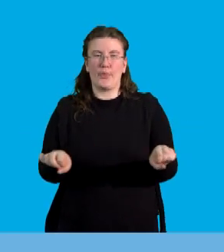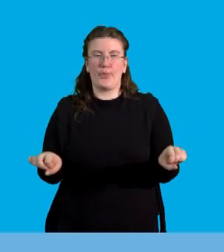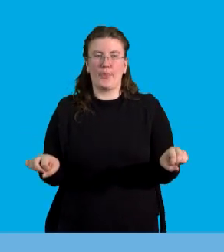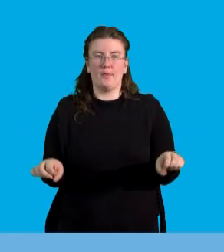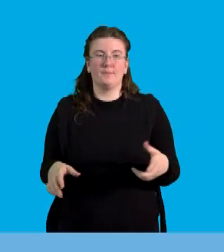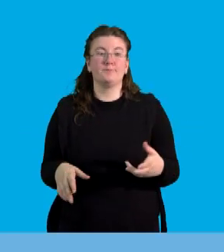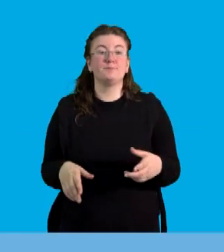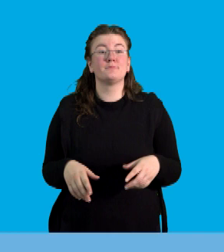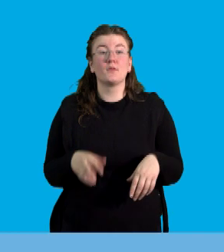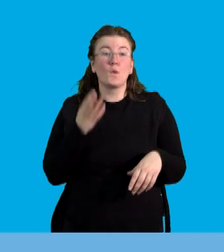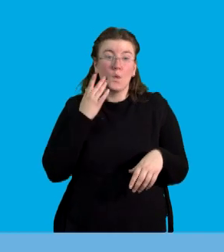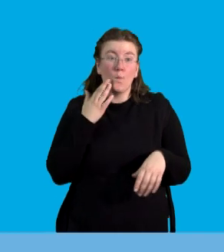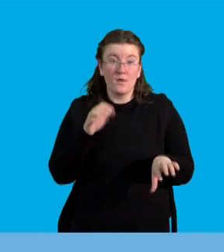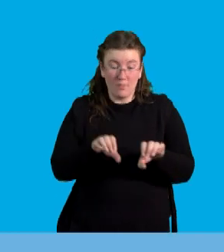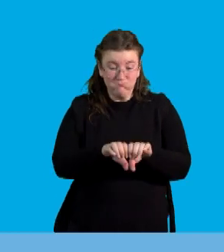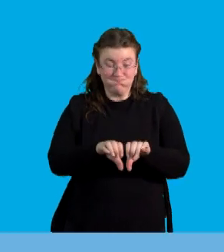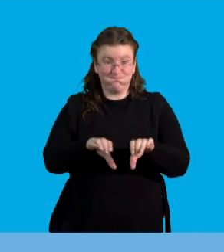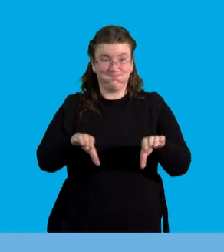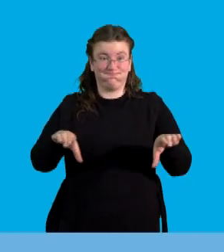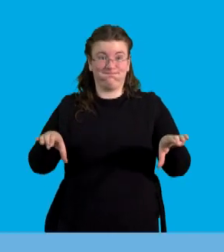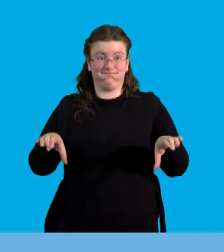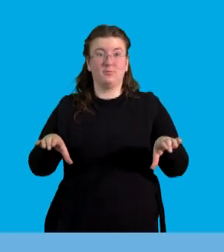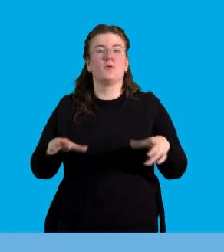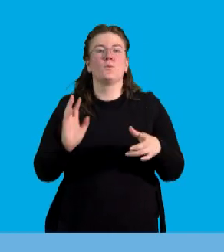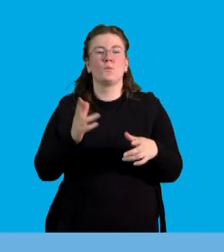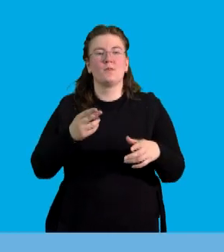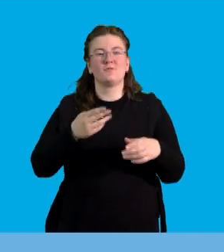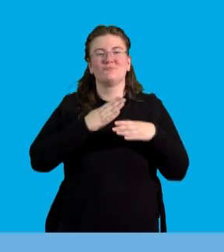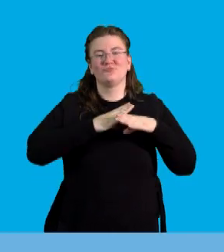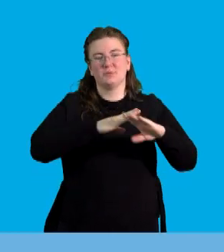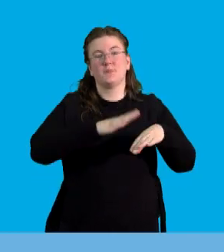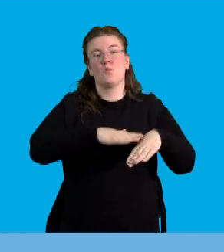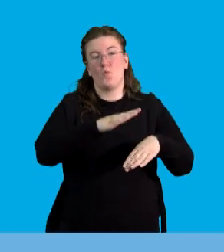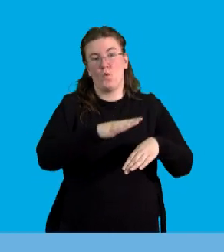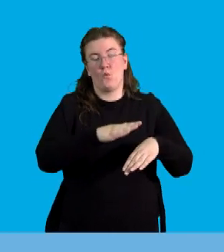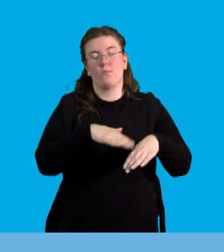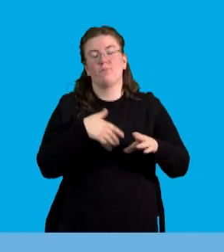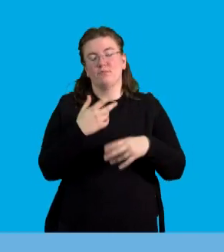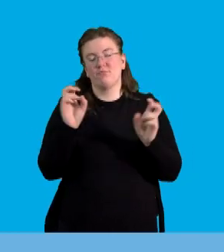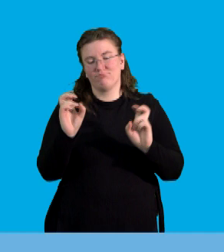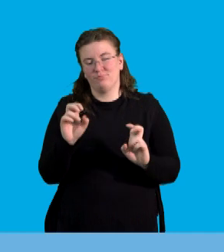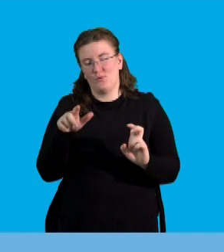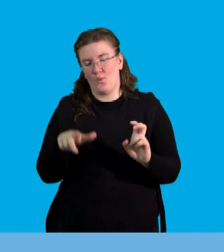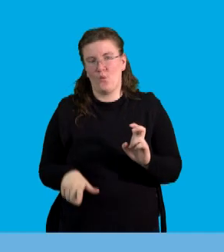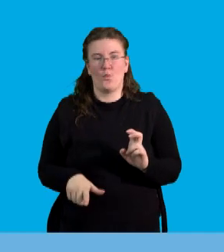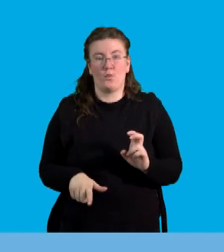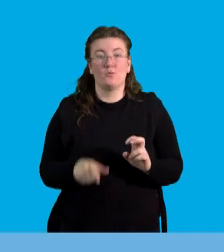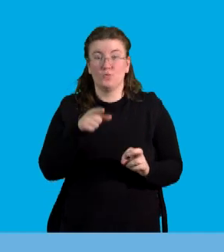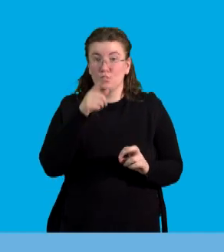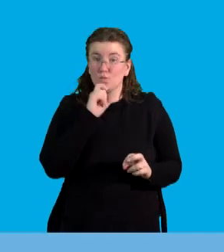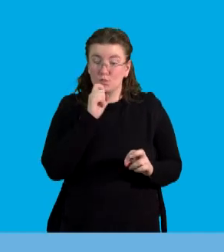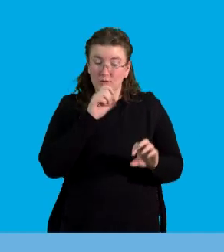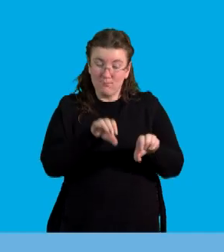thicker the conductor, the higher its resistance and the lower its conducting ability. So if you're using a thicker wire,